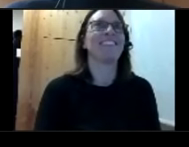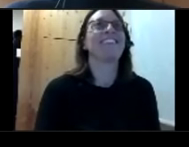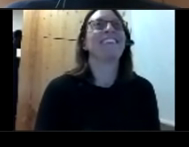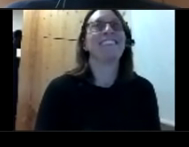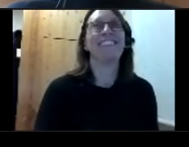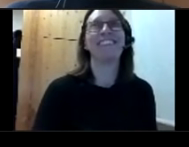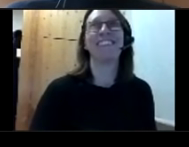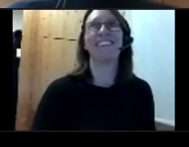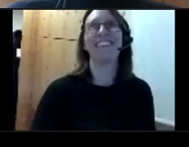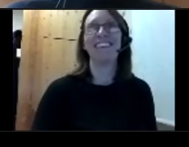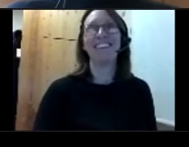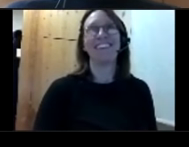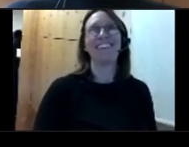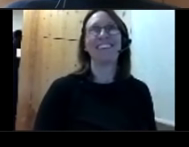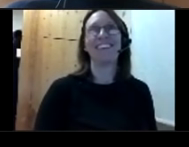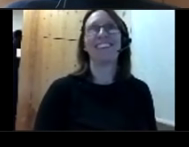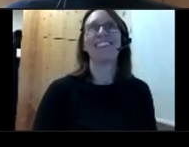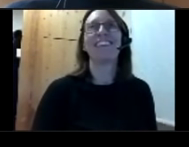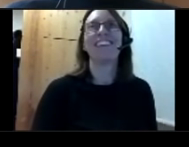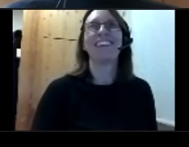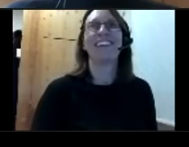overwhelmed questions that I can see in the question box.